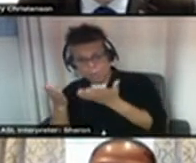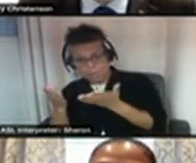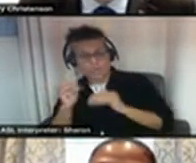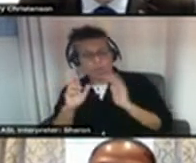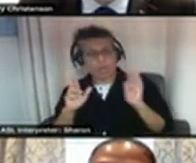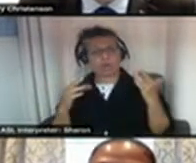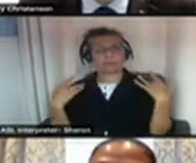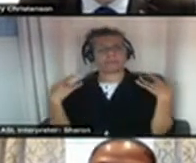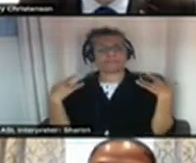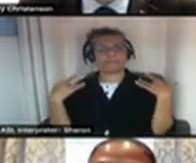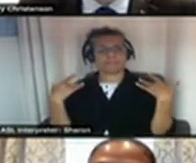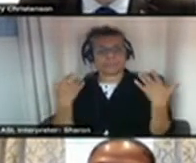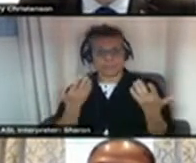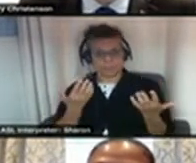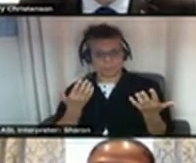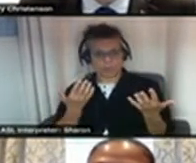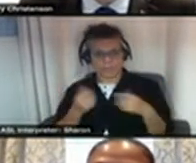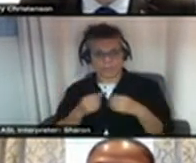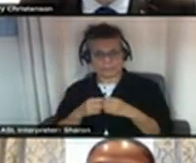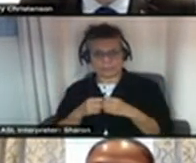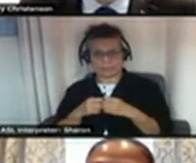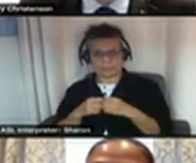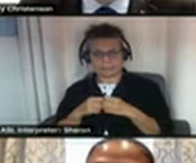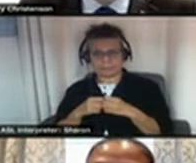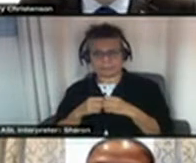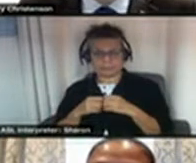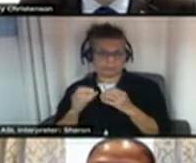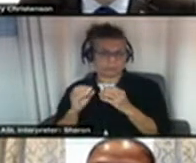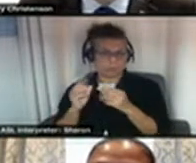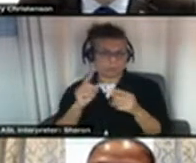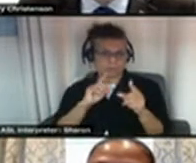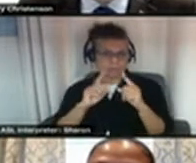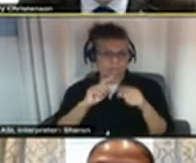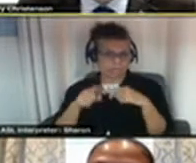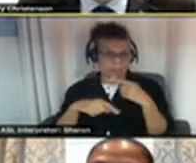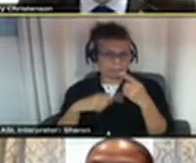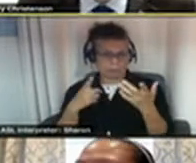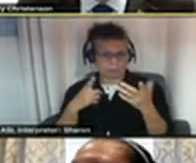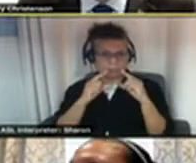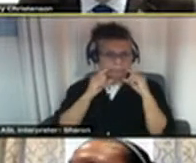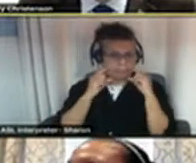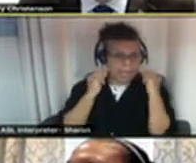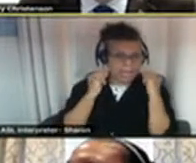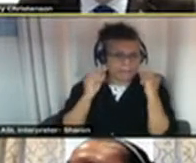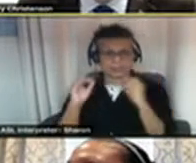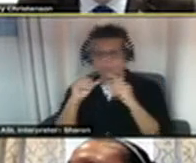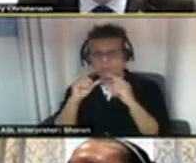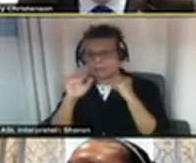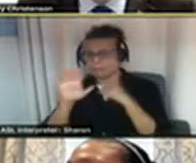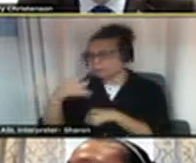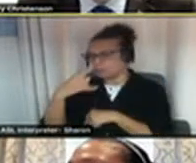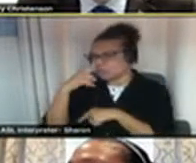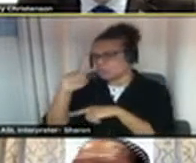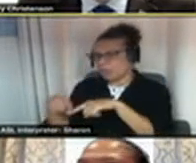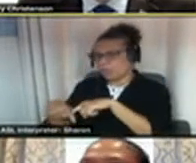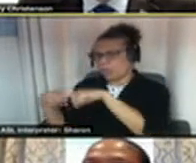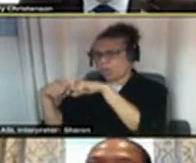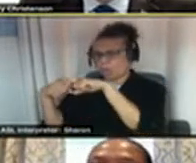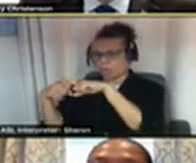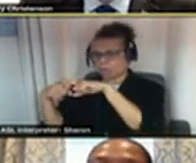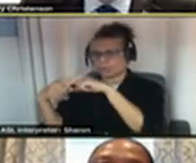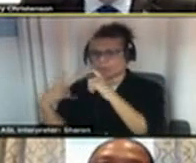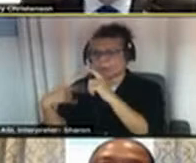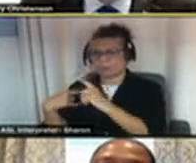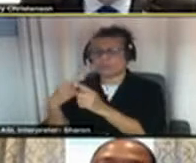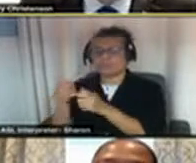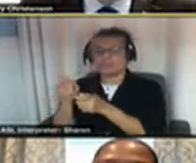off until a few other people talk about it. Yeah, let's hold that if you wouldn't mind, Mr. McCarthy. Let's